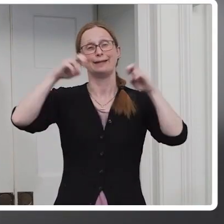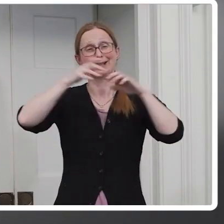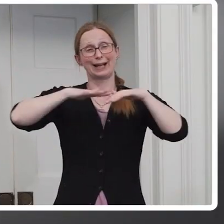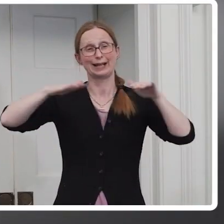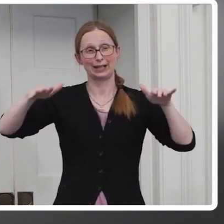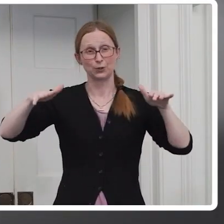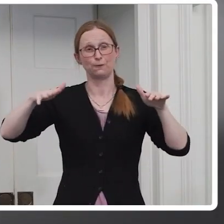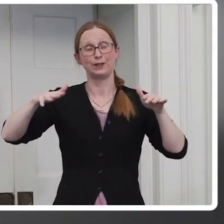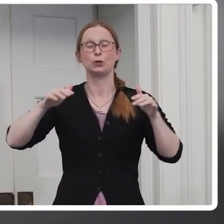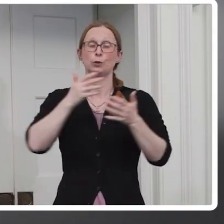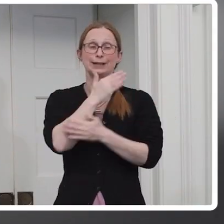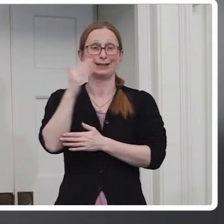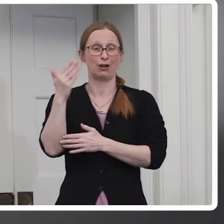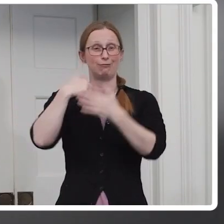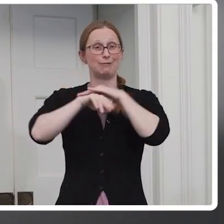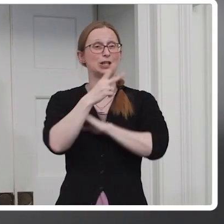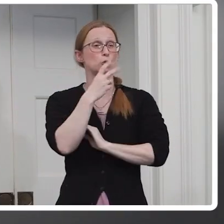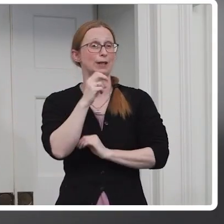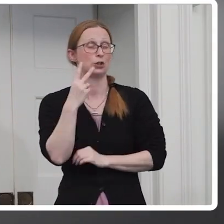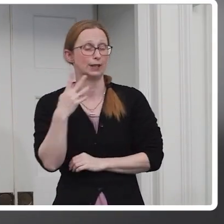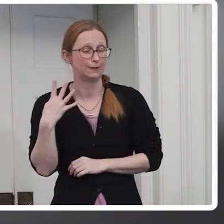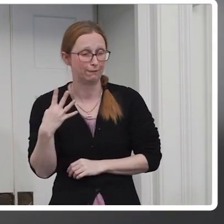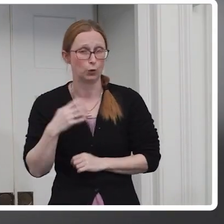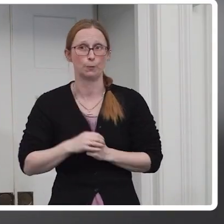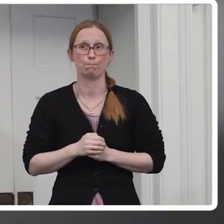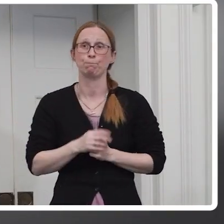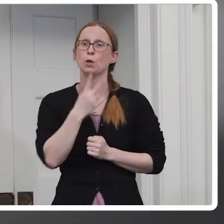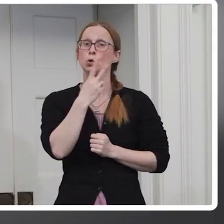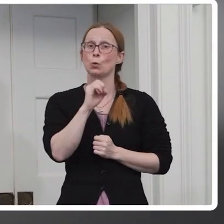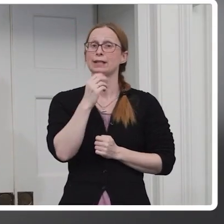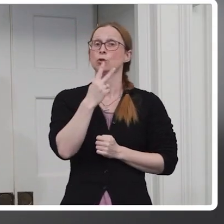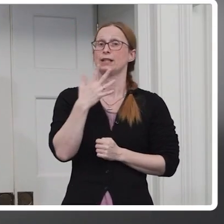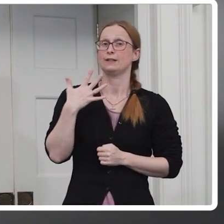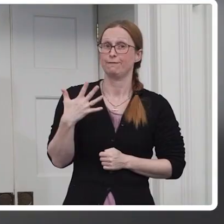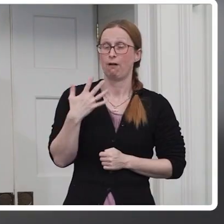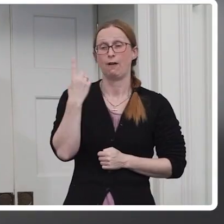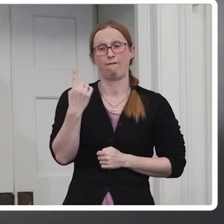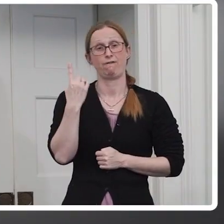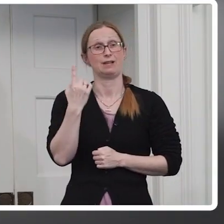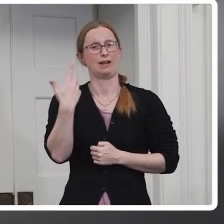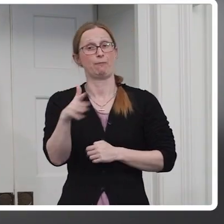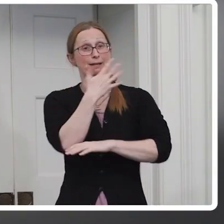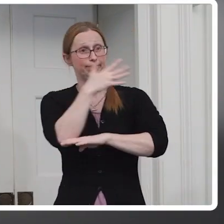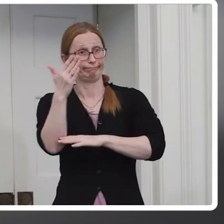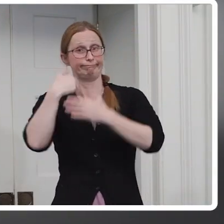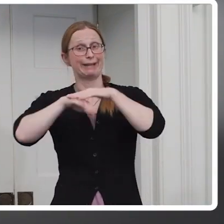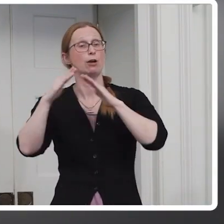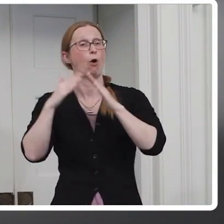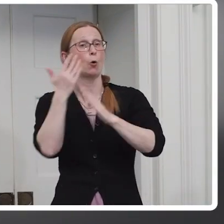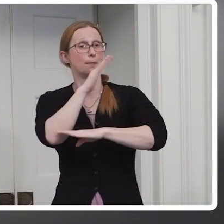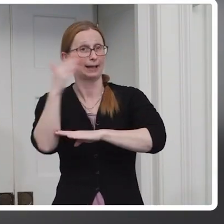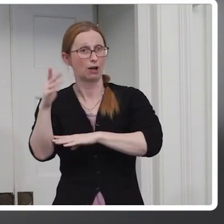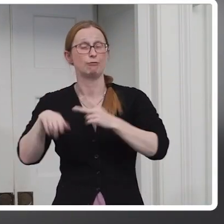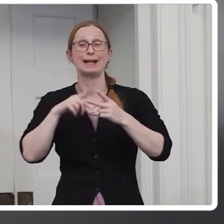and Castlefield Gallery, Manchester's partner gallery space, in 2024. In 2025, Grace has had exhibitions at